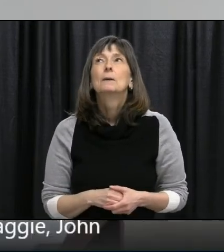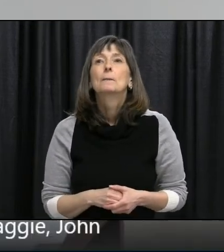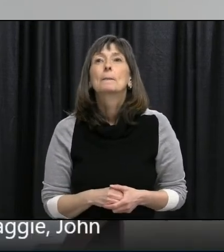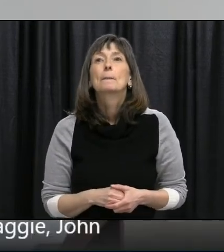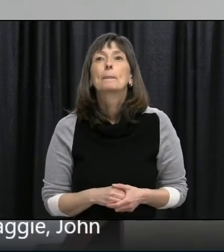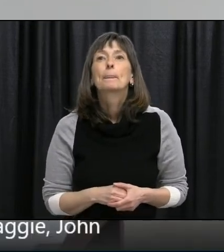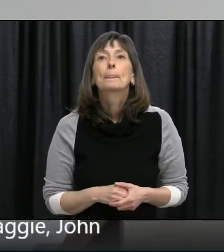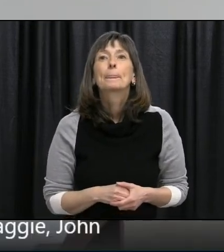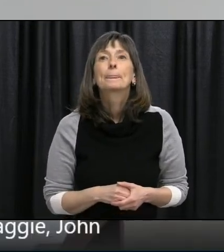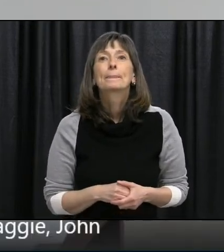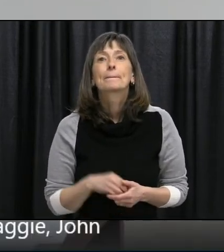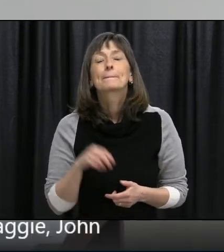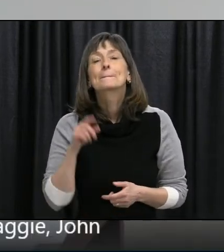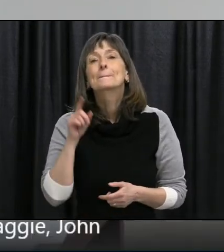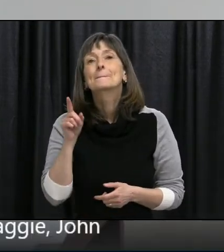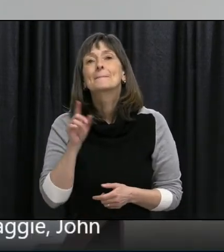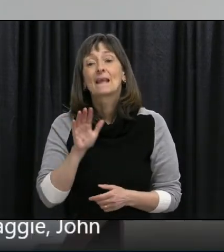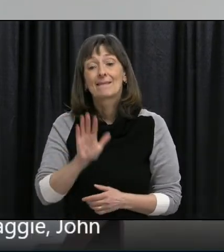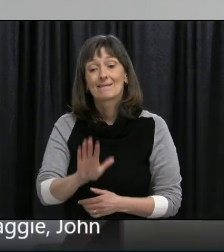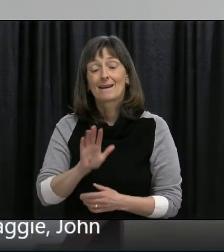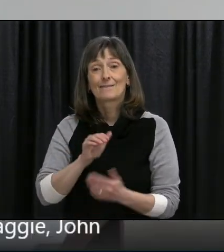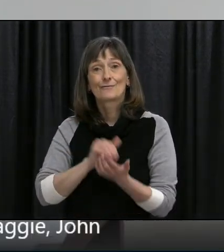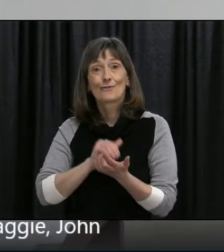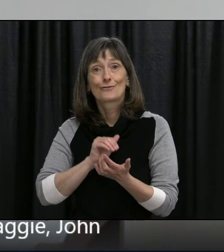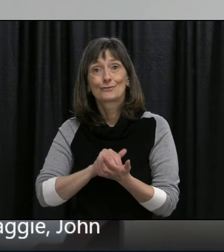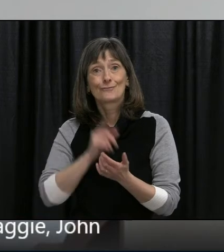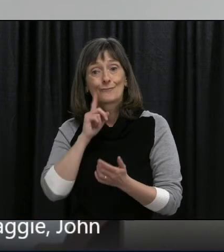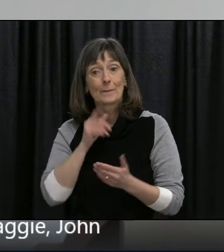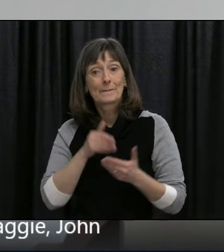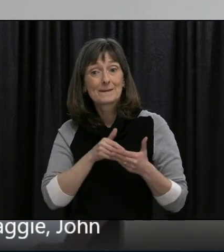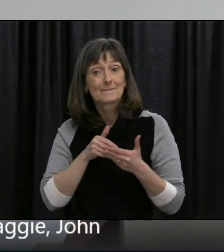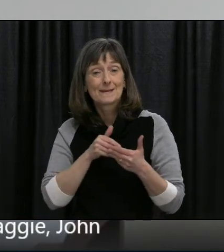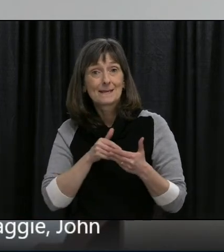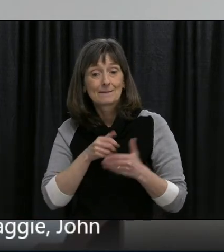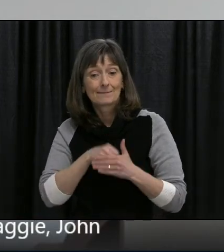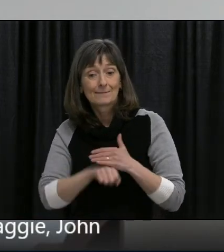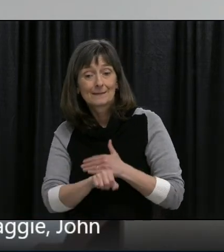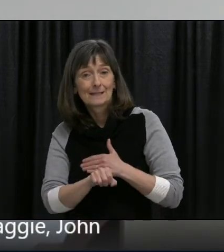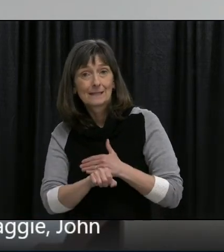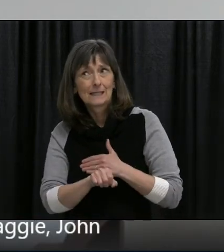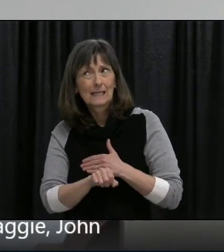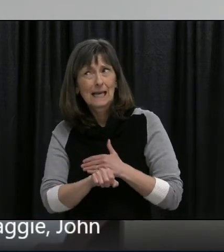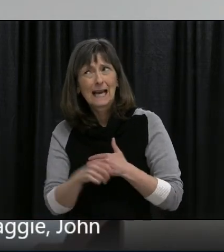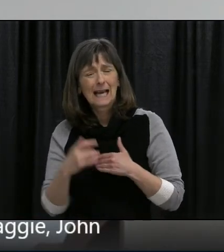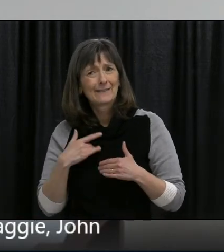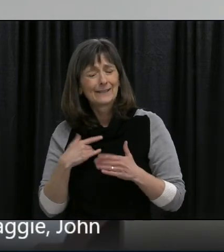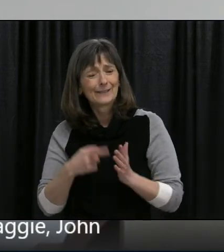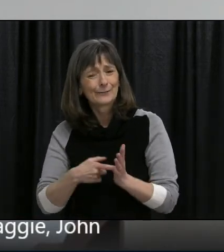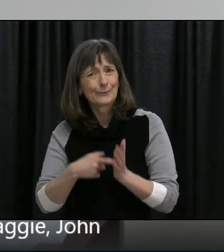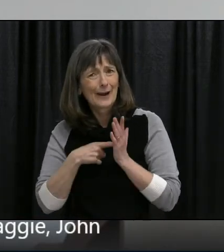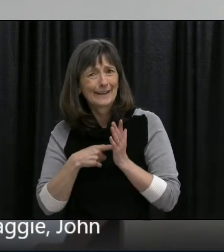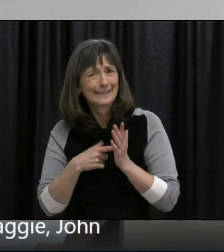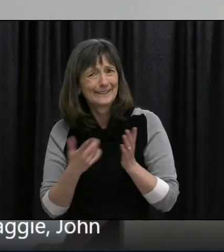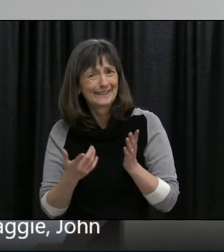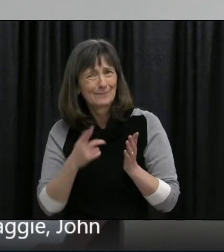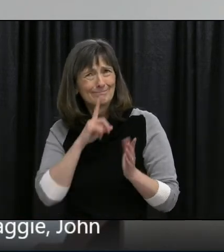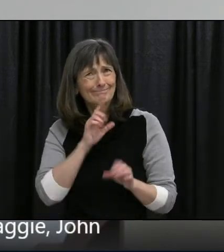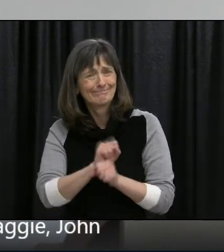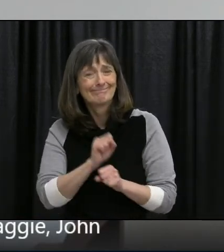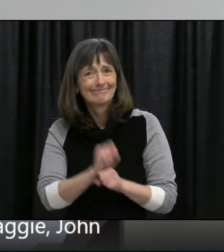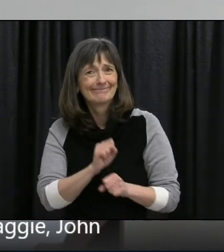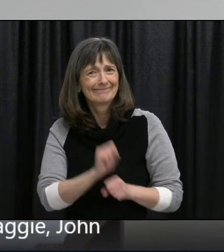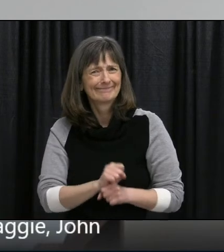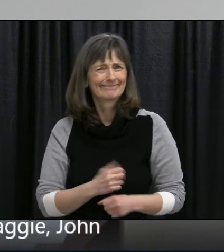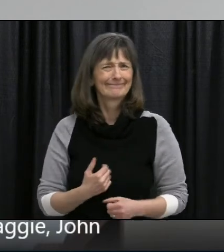that from an obstetric point of view, I don't know how you would not call them essential. It seemed a bit of